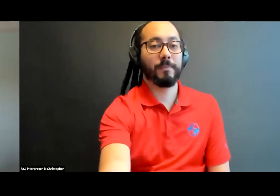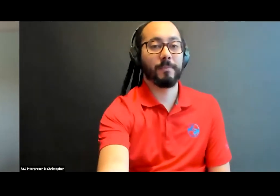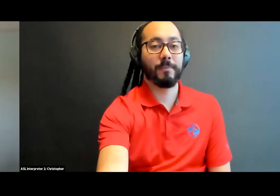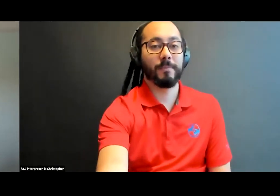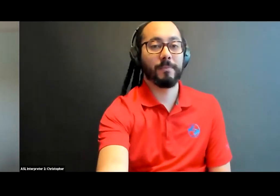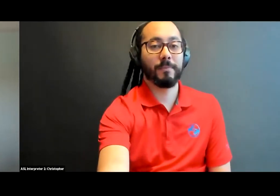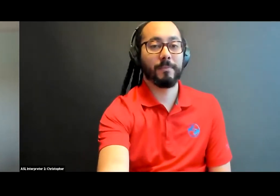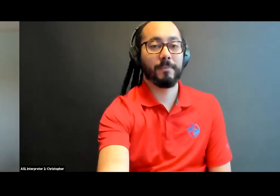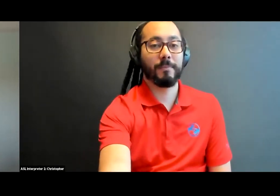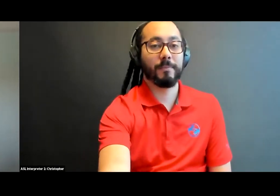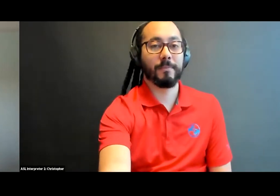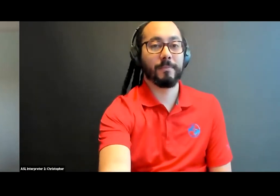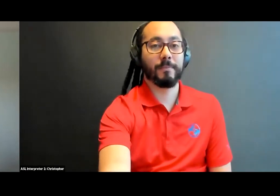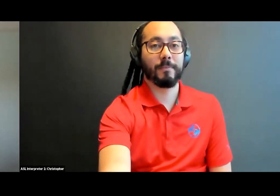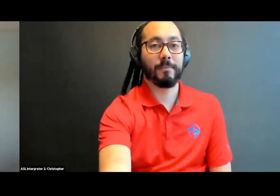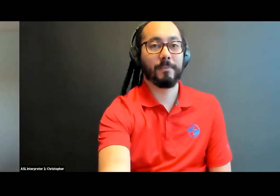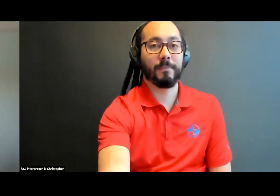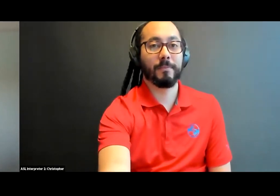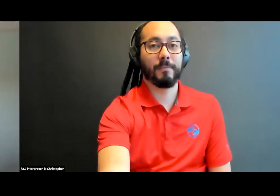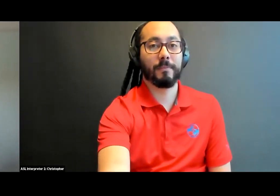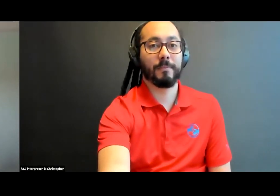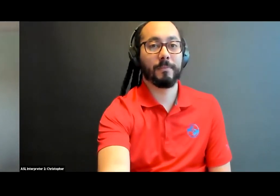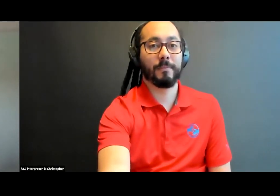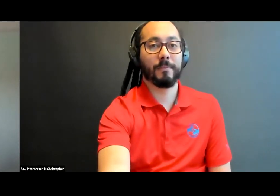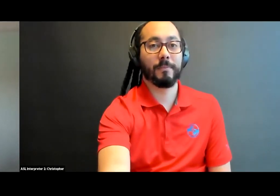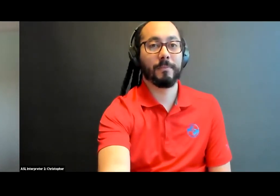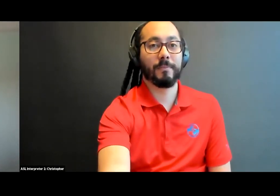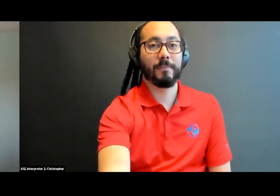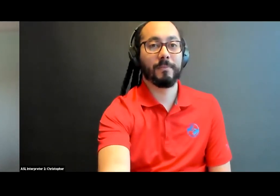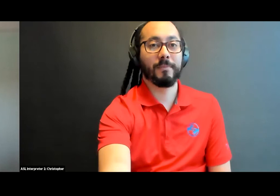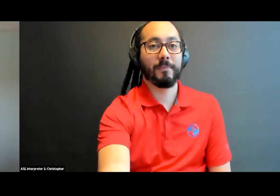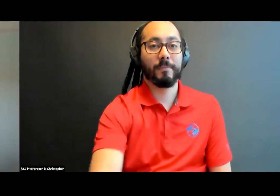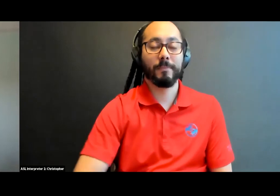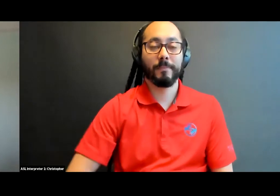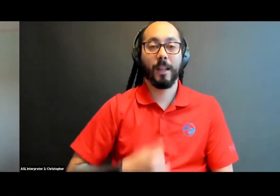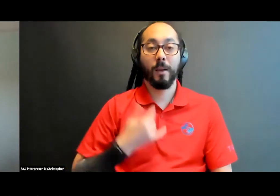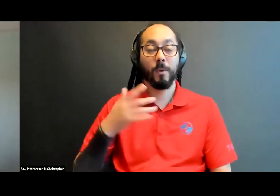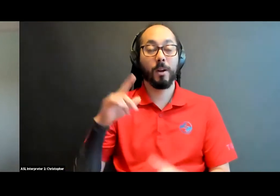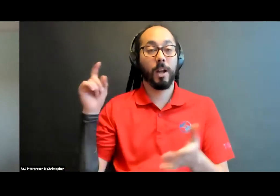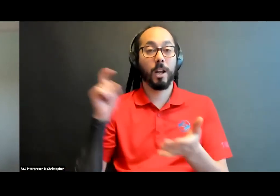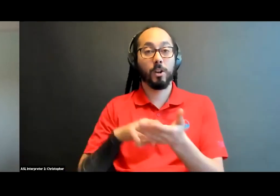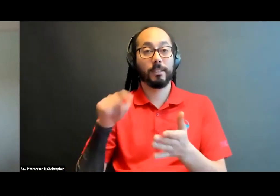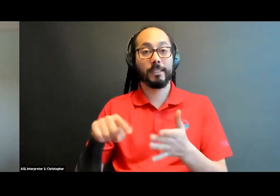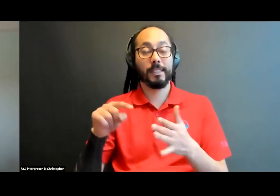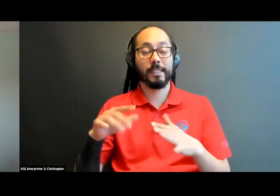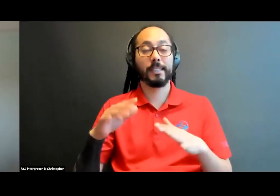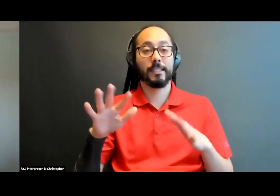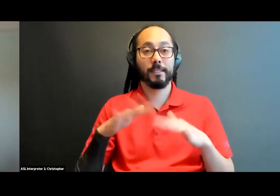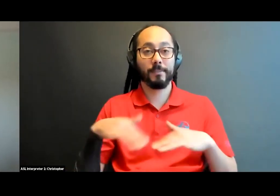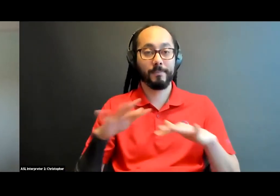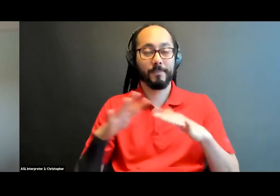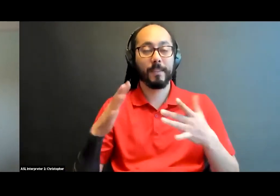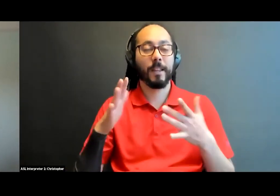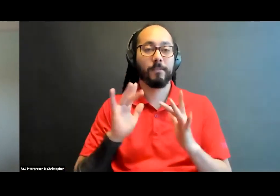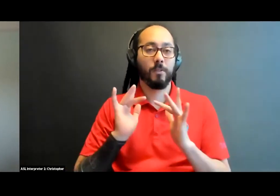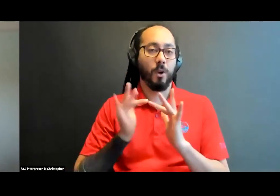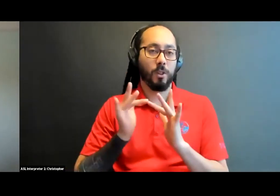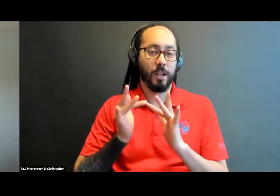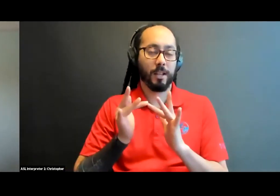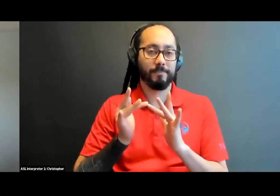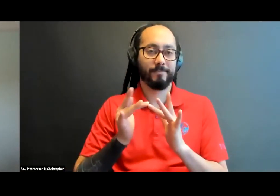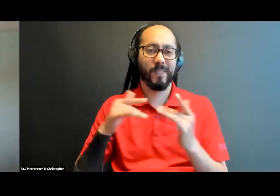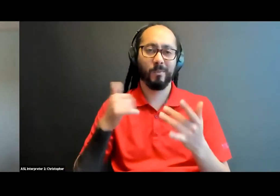I would like to acknowledge that this webinar is virtual and we are not all gathered in the same area.